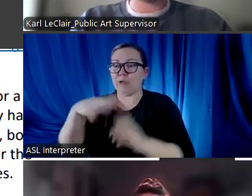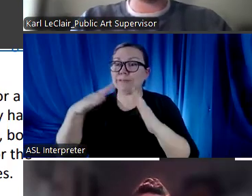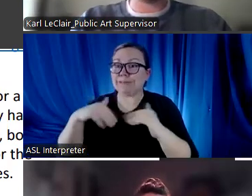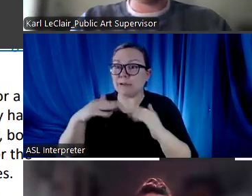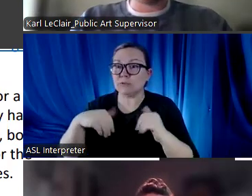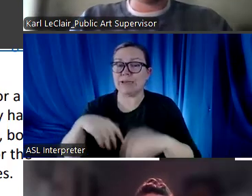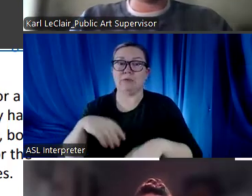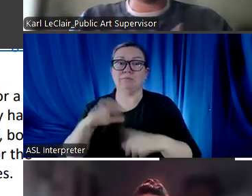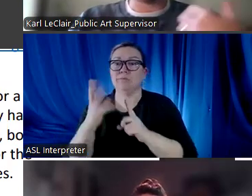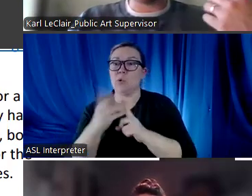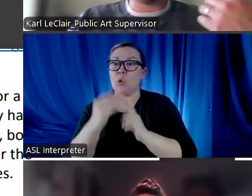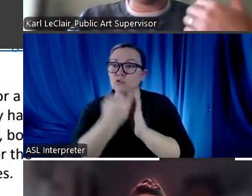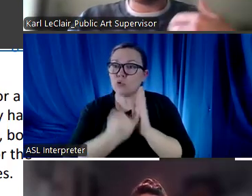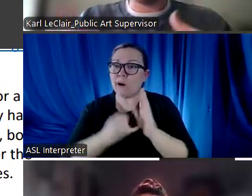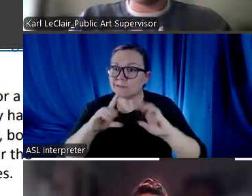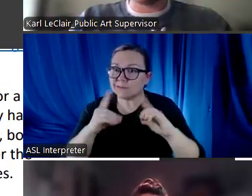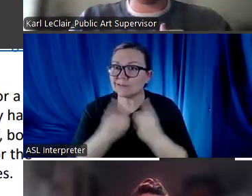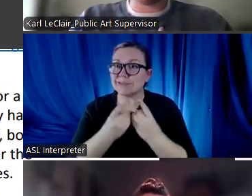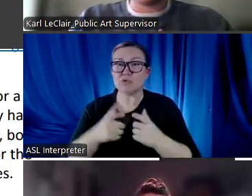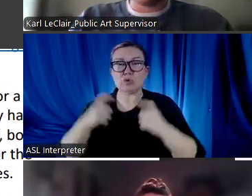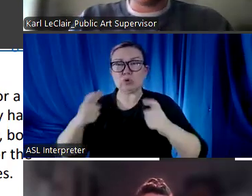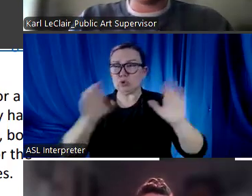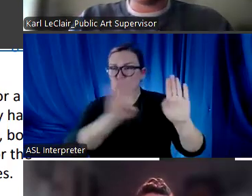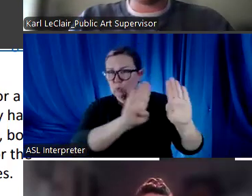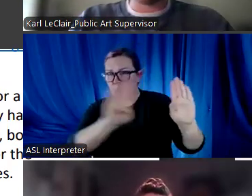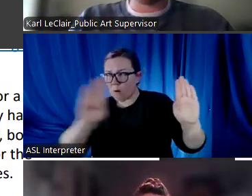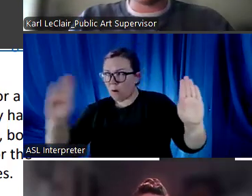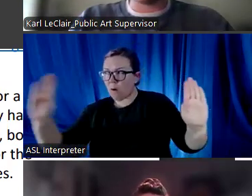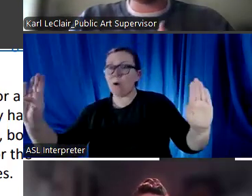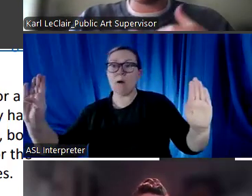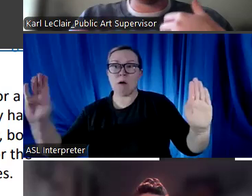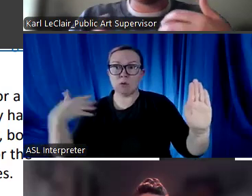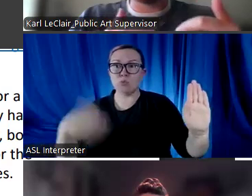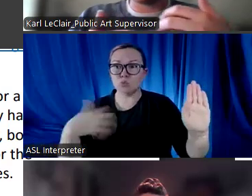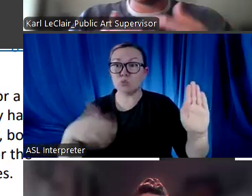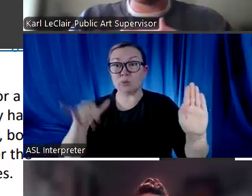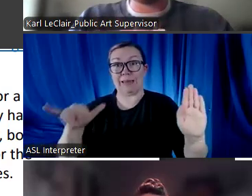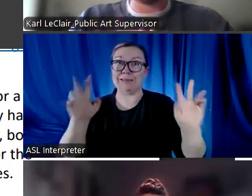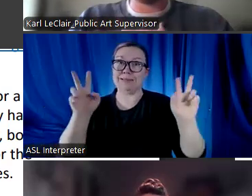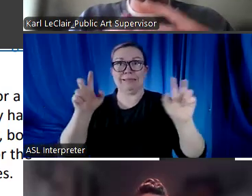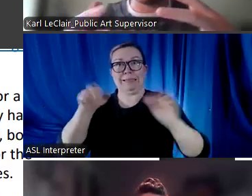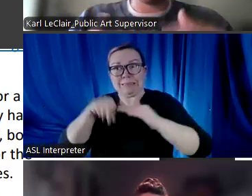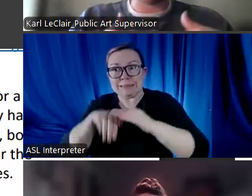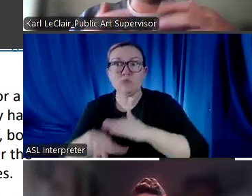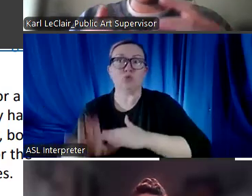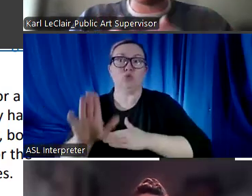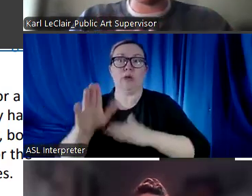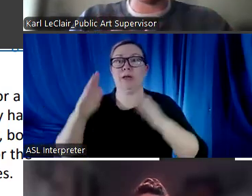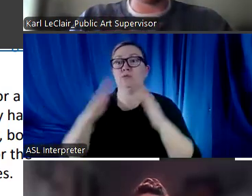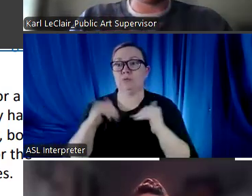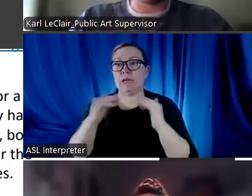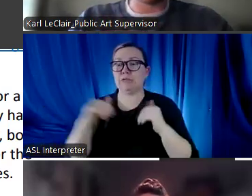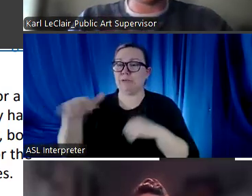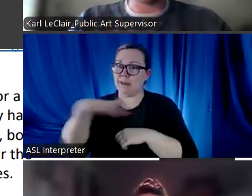arts district. And this really large wall is kind of a gateway entryway into downtown Calle